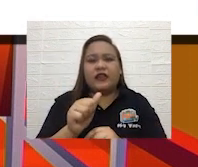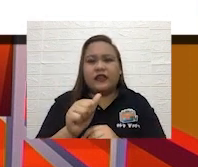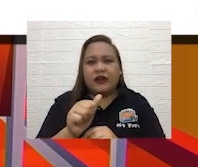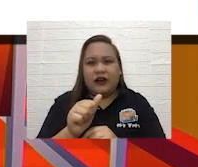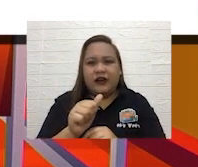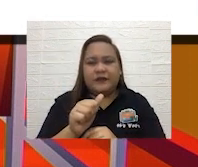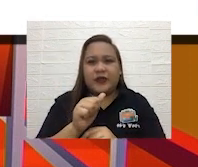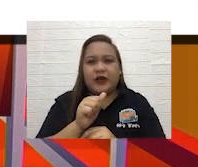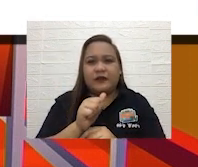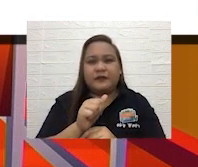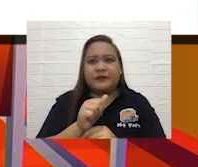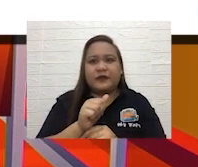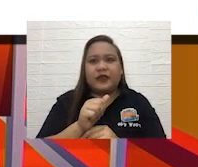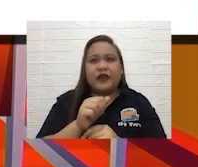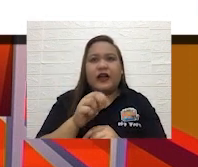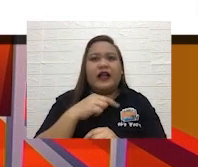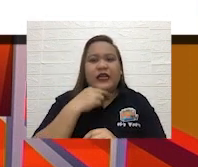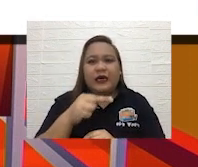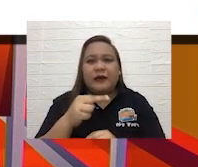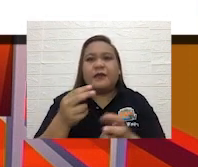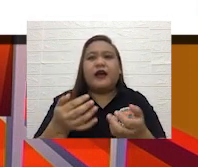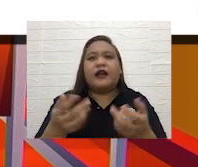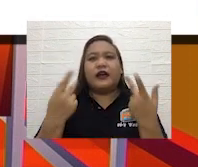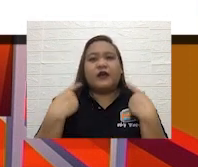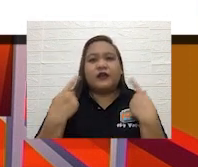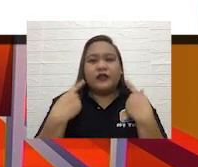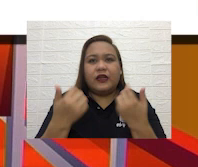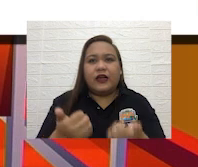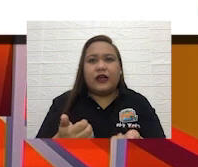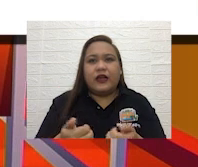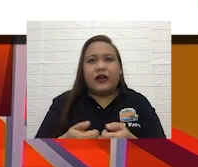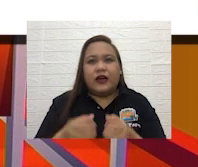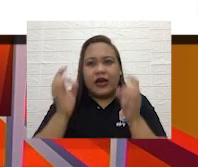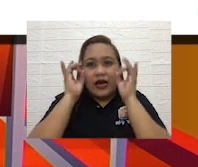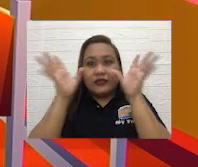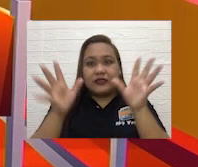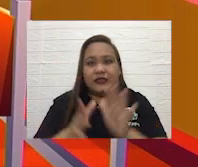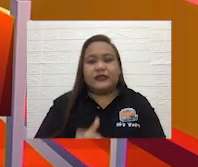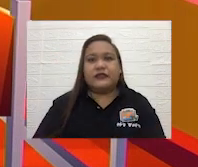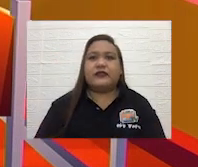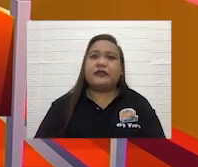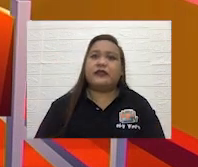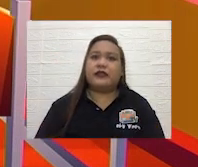be avoided and unnecessary accidents do not happen.